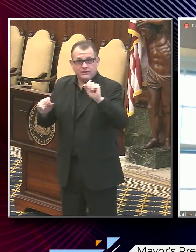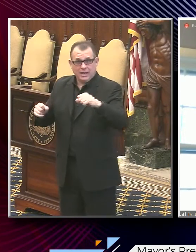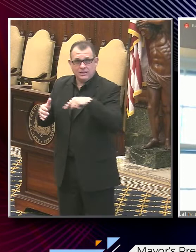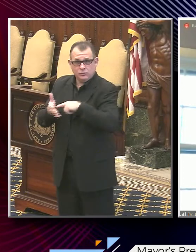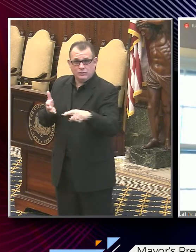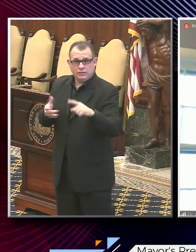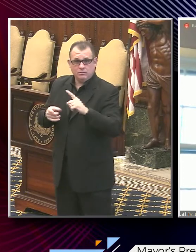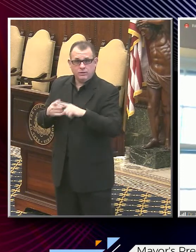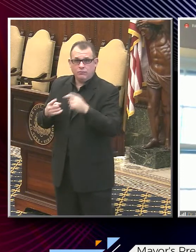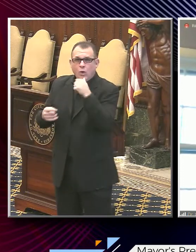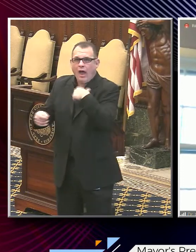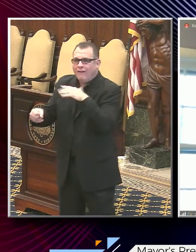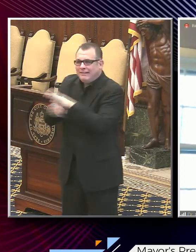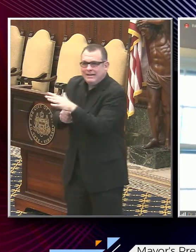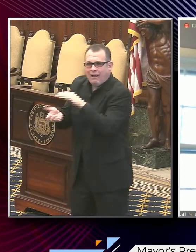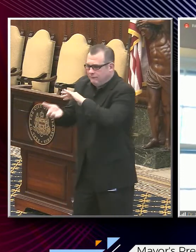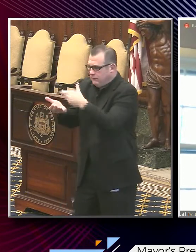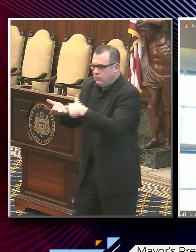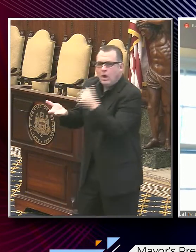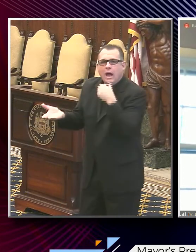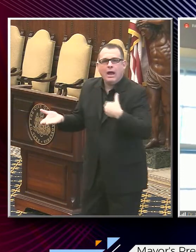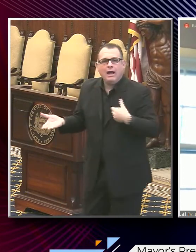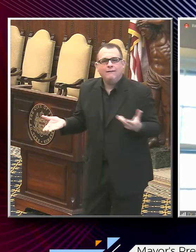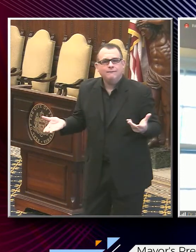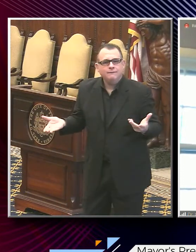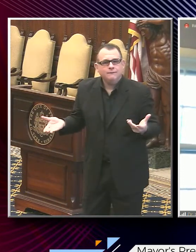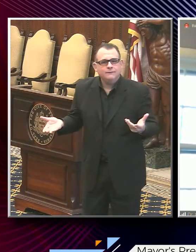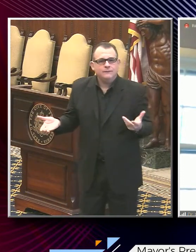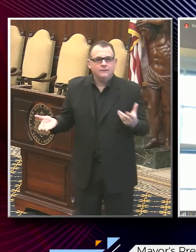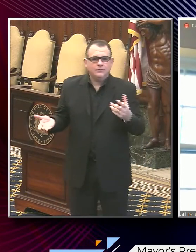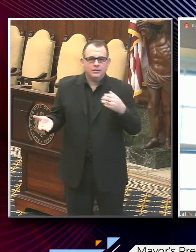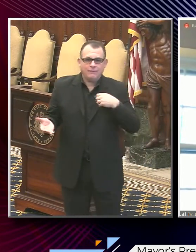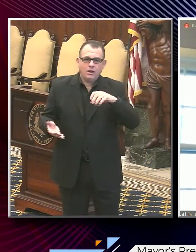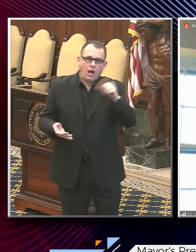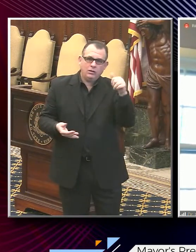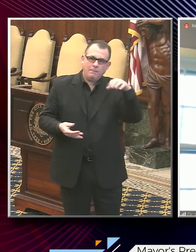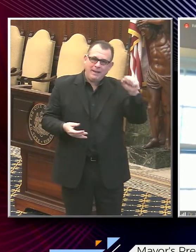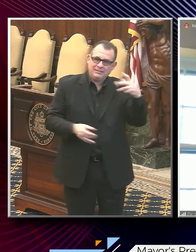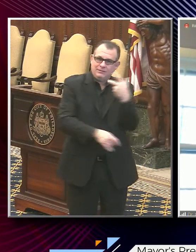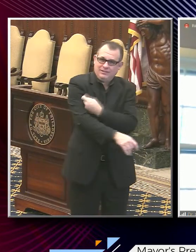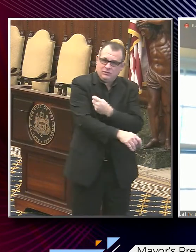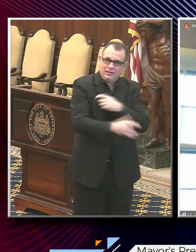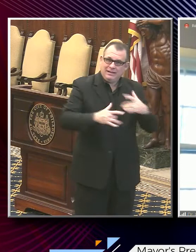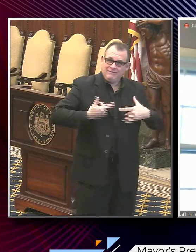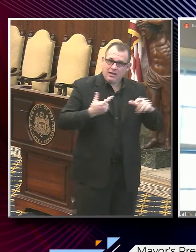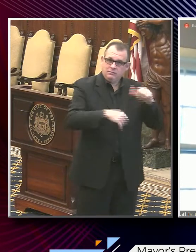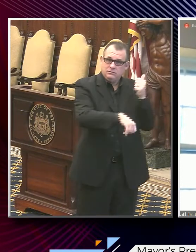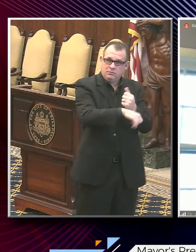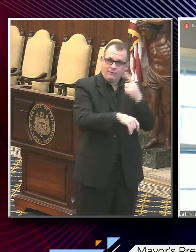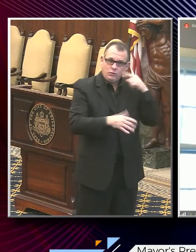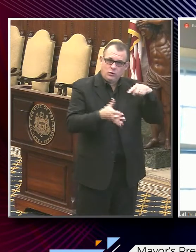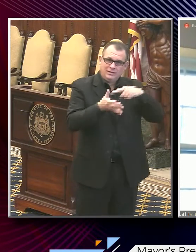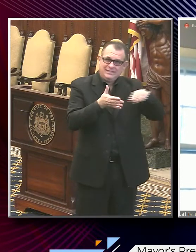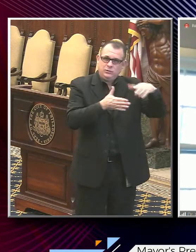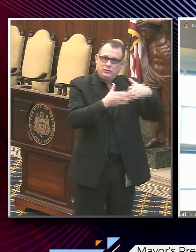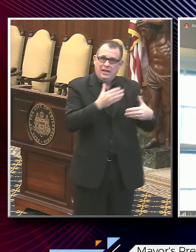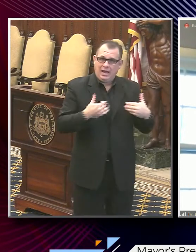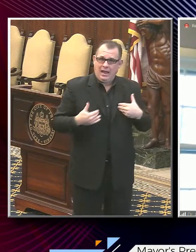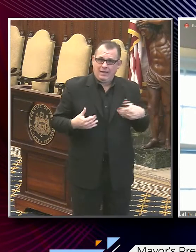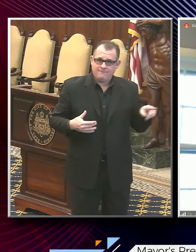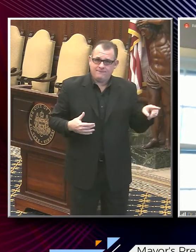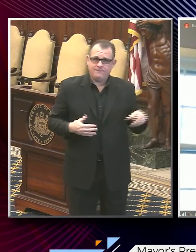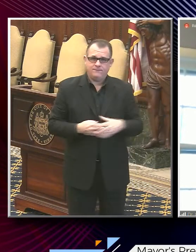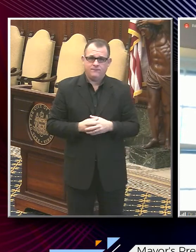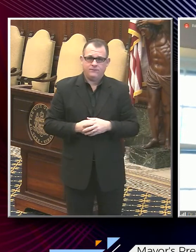people, that doesn't help anyone. So yes, we have another mass vaccination event scheduled for this